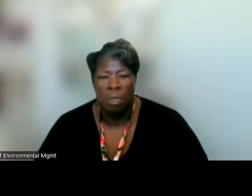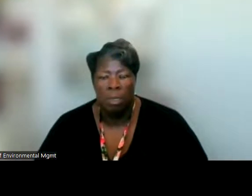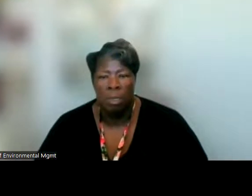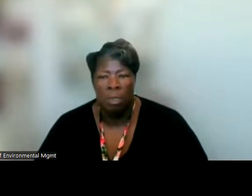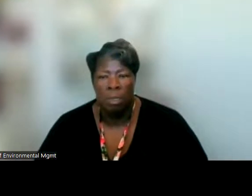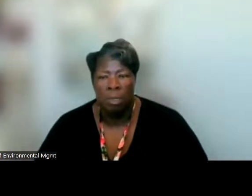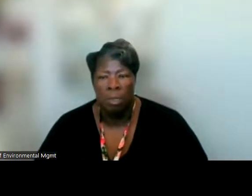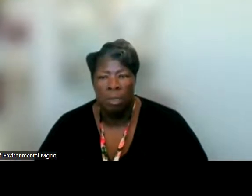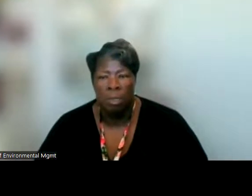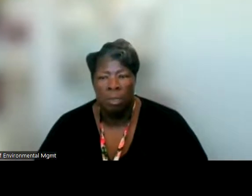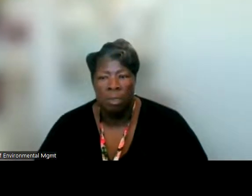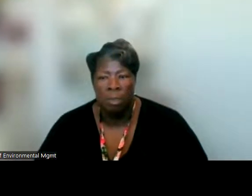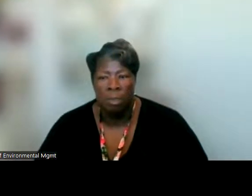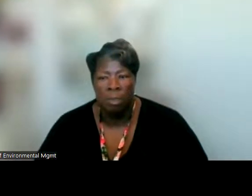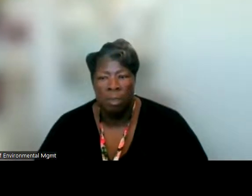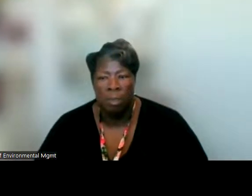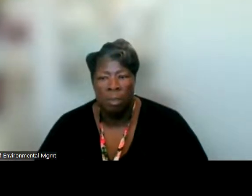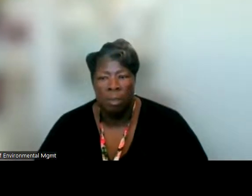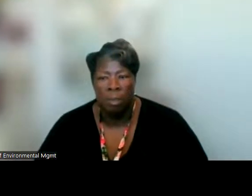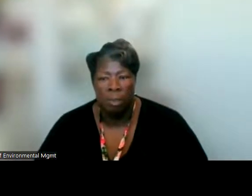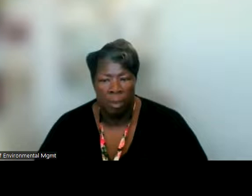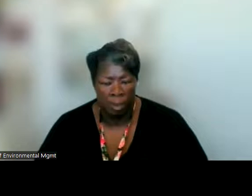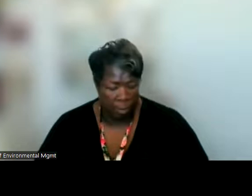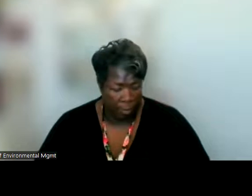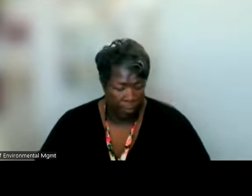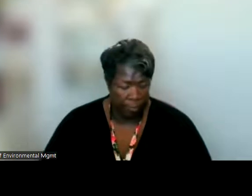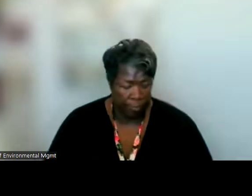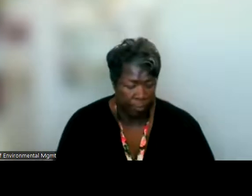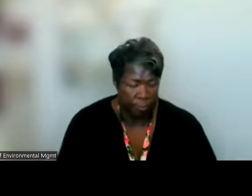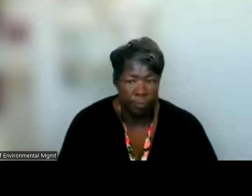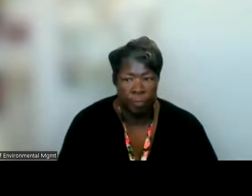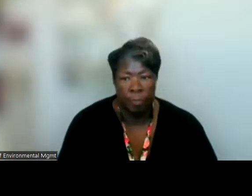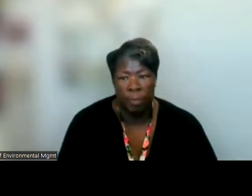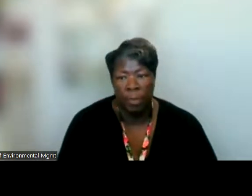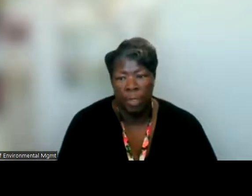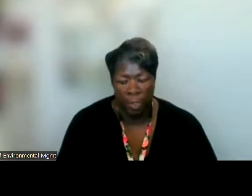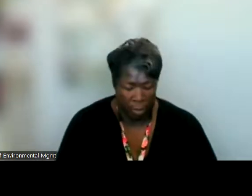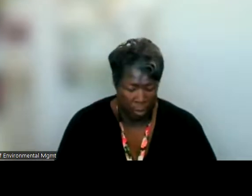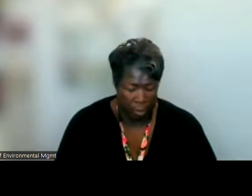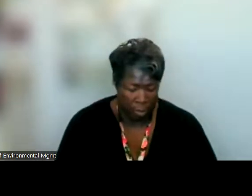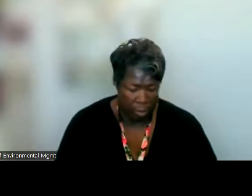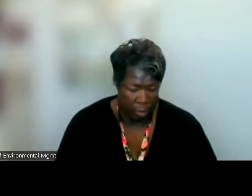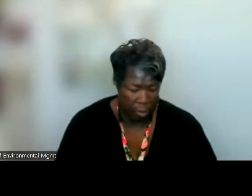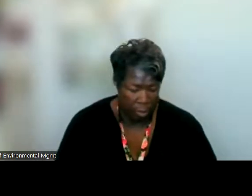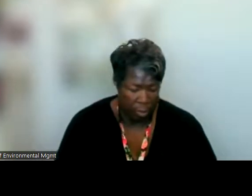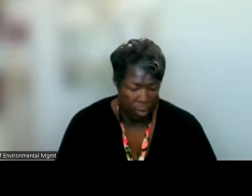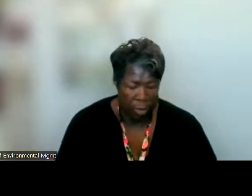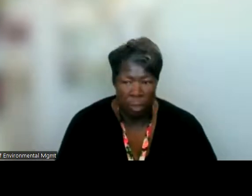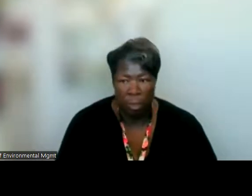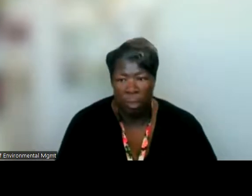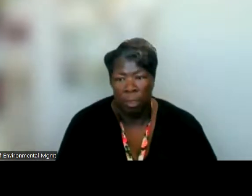Indiana that use glass cullet. I know there's Strategic Materials, Knopf Insulation,